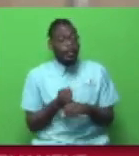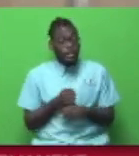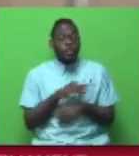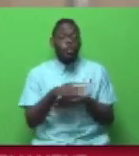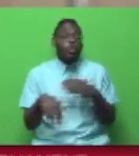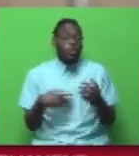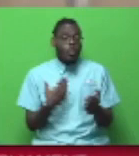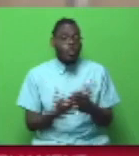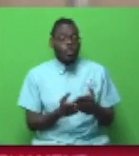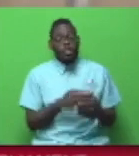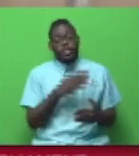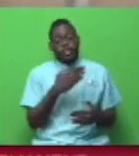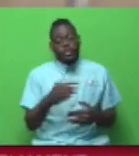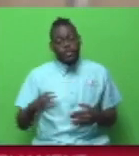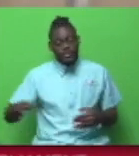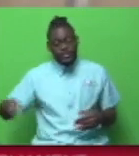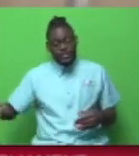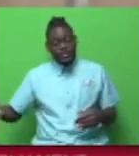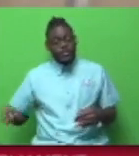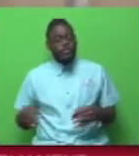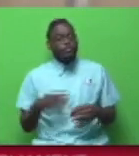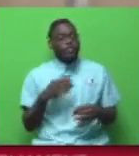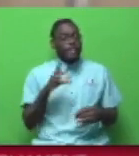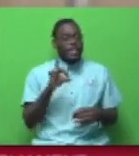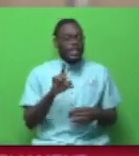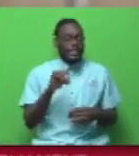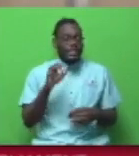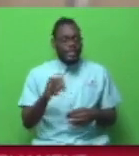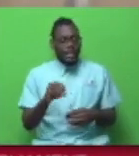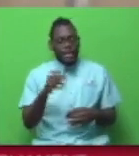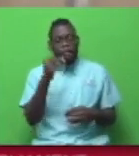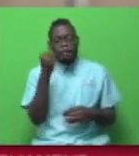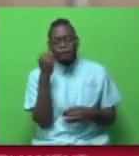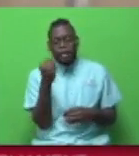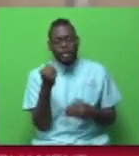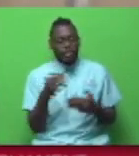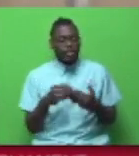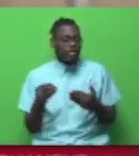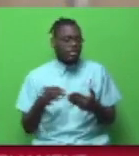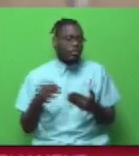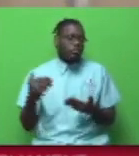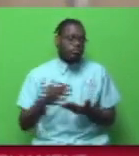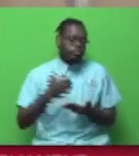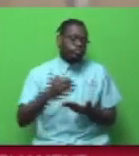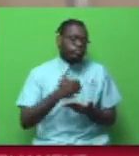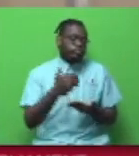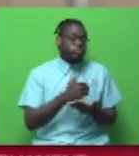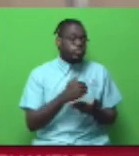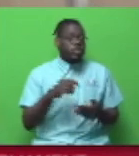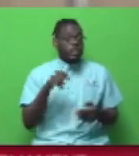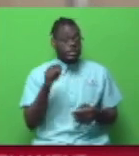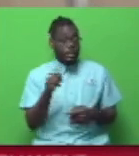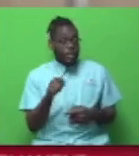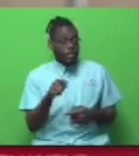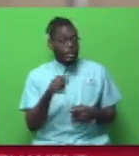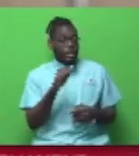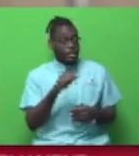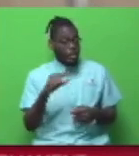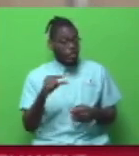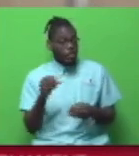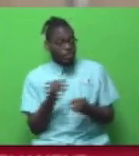the state involving damages over 80 million. The Office of the Attorney General and Ministry of Legal Affairs achieve a savings of